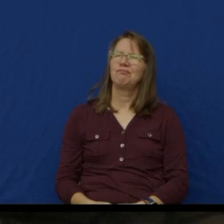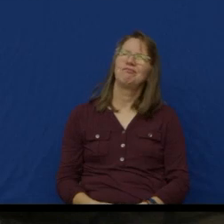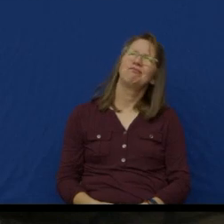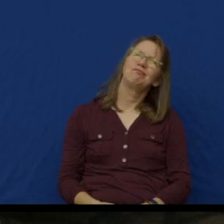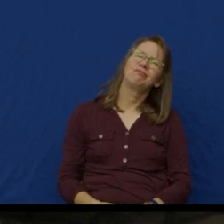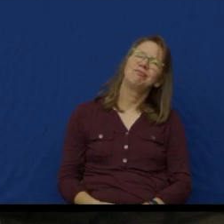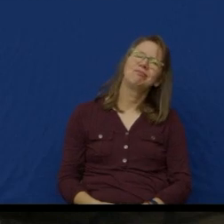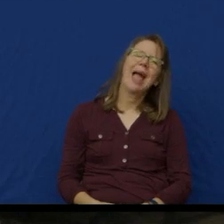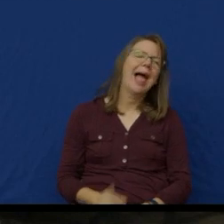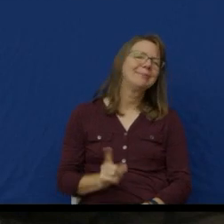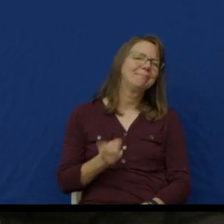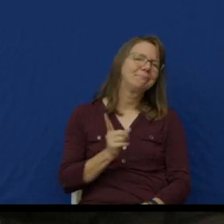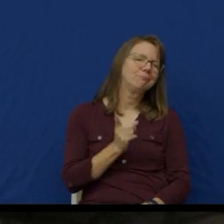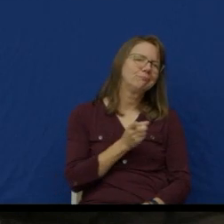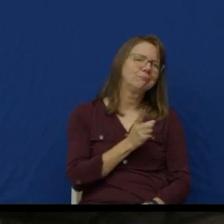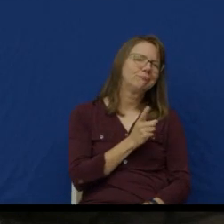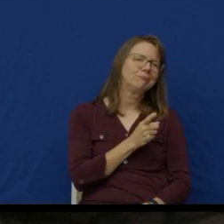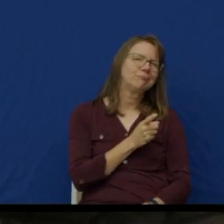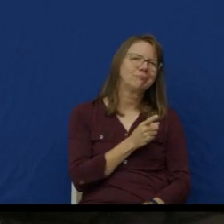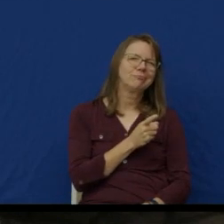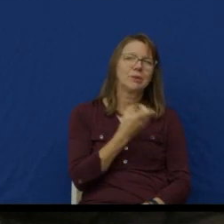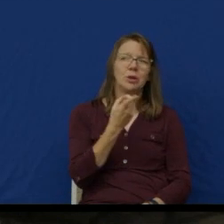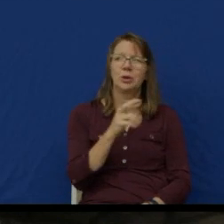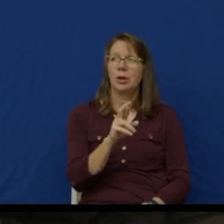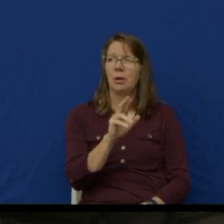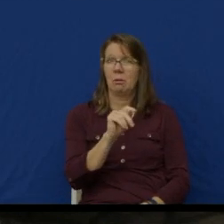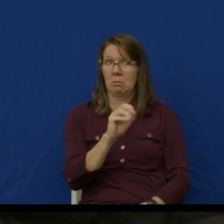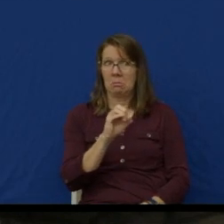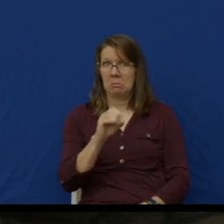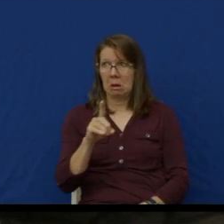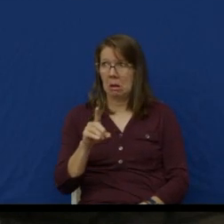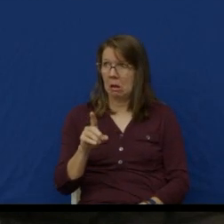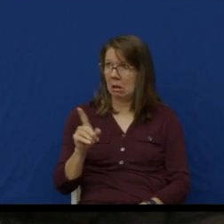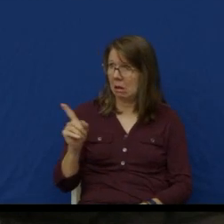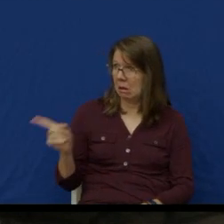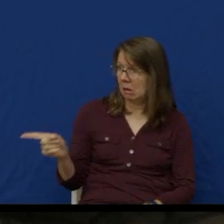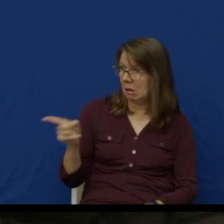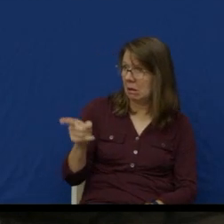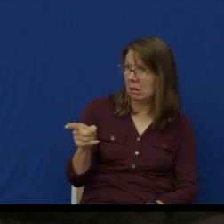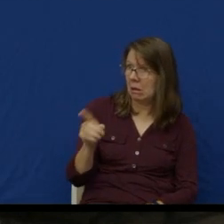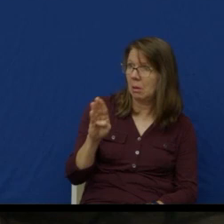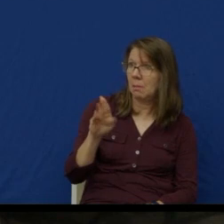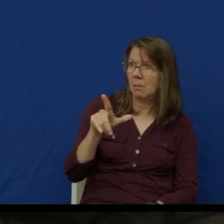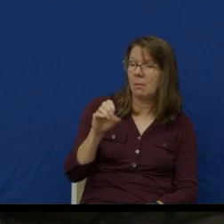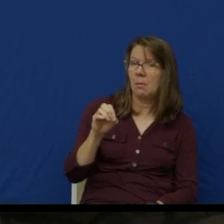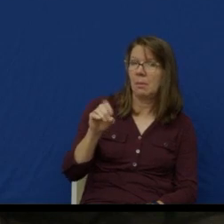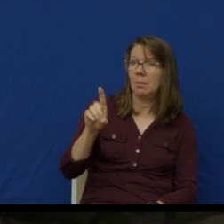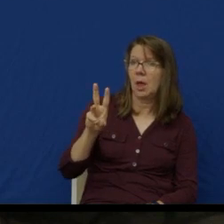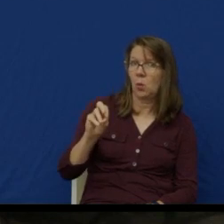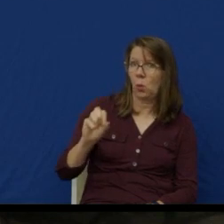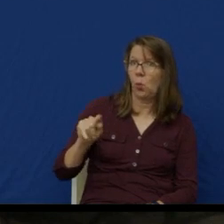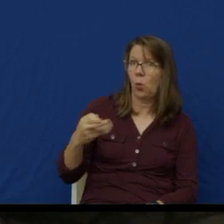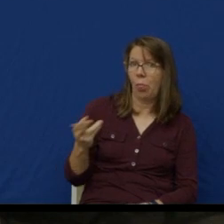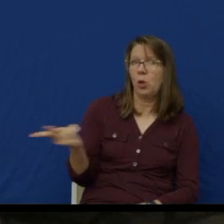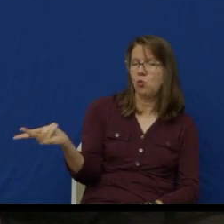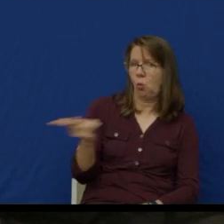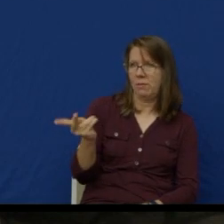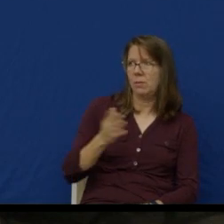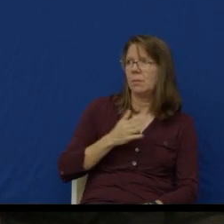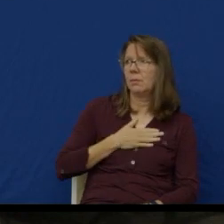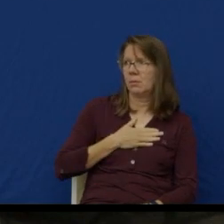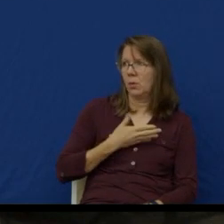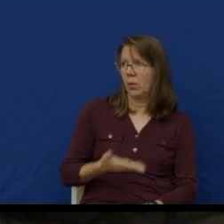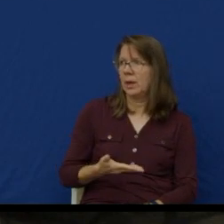You guys. Dr. Todd, Mrs. Bloodworth, are you willing to continue? I am willing to serve again. I will do the same. All